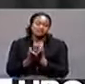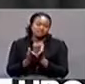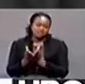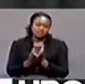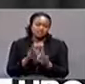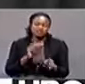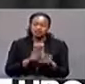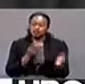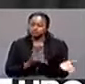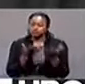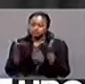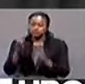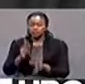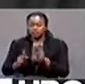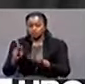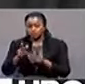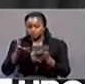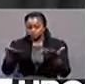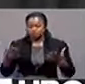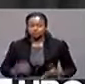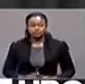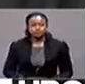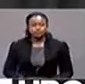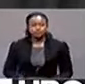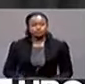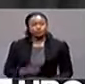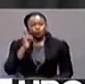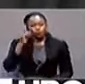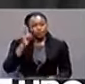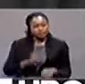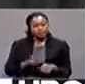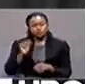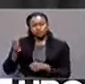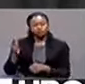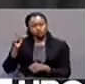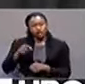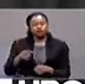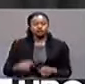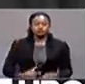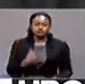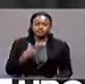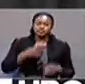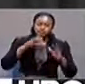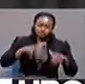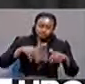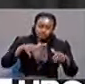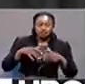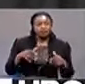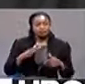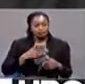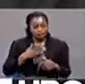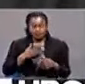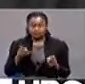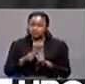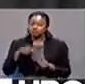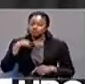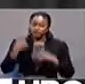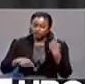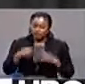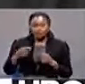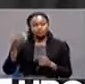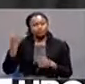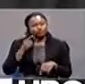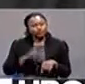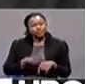they are brought to the people. One time he visited my farm and he made fun of me. It was during the period